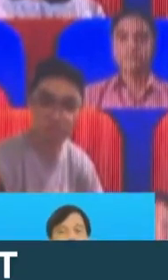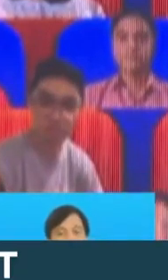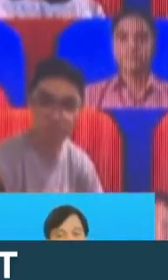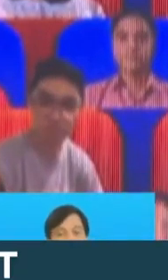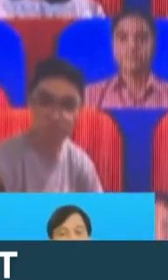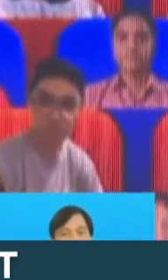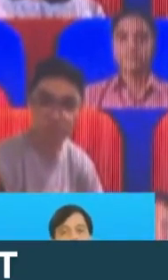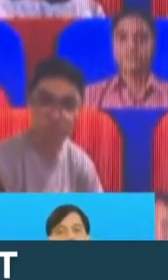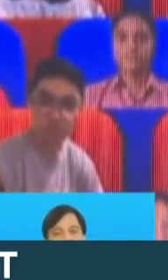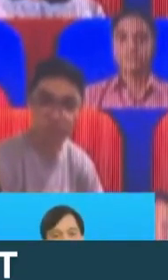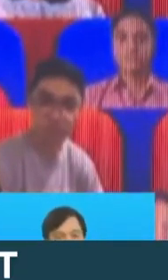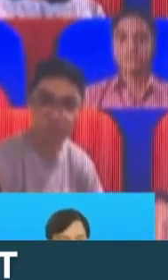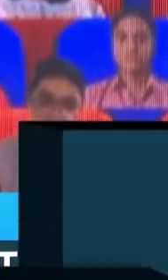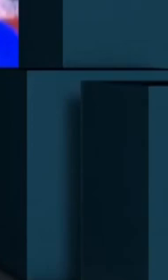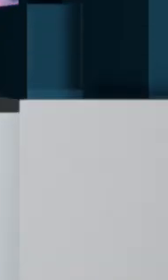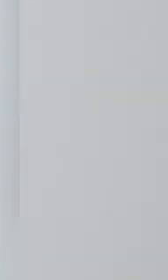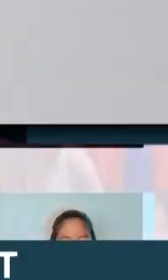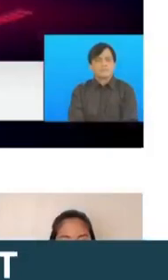of governance.